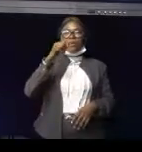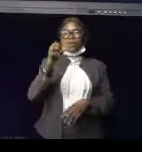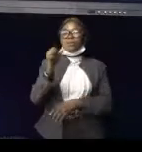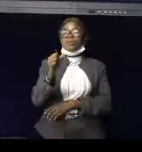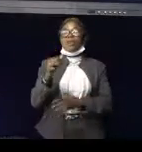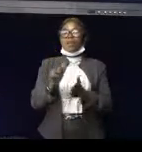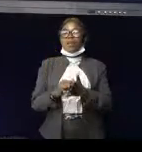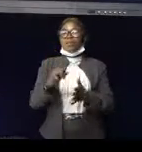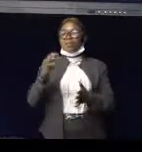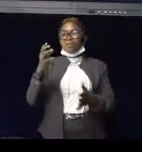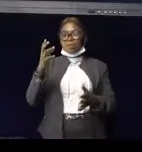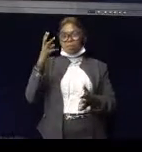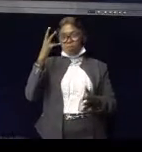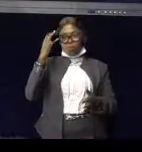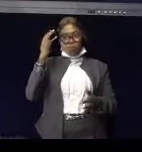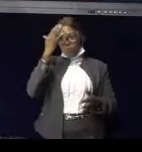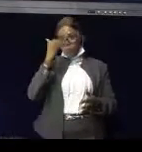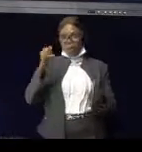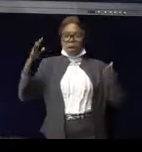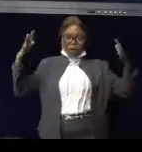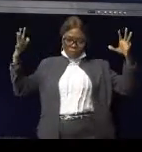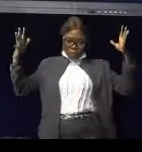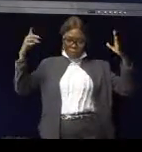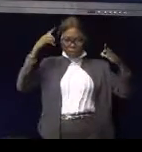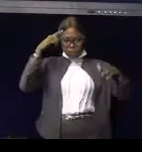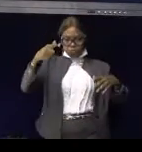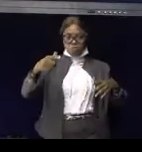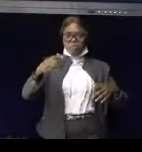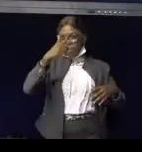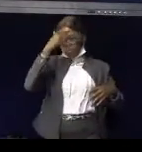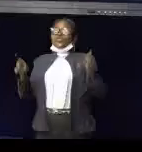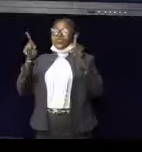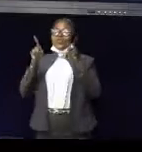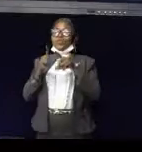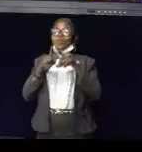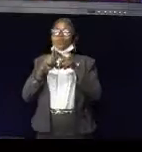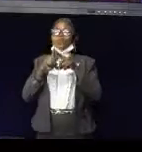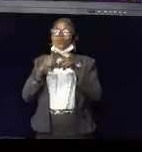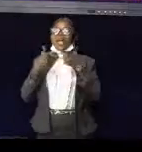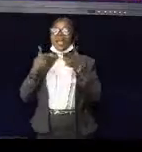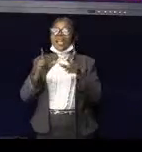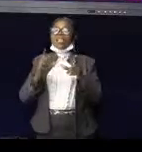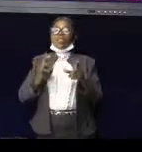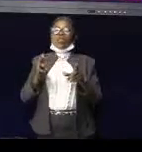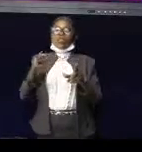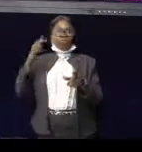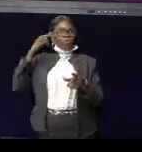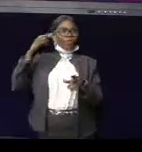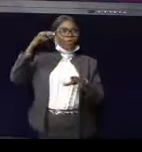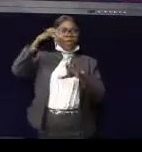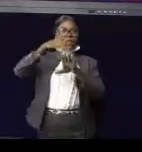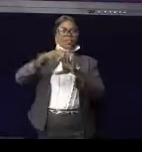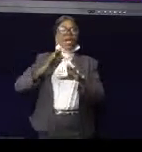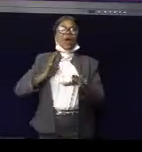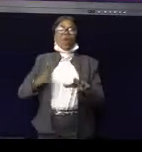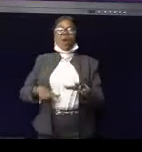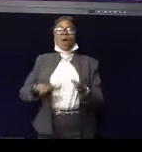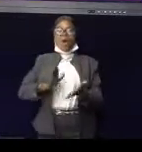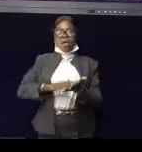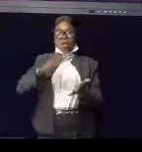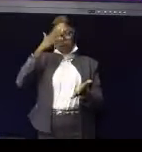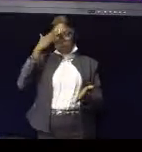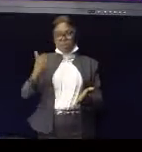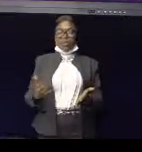And that's why I'm going to celebrate you with a chair. Because you deserve it, you're smart. So let us look at our learning